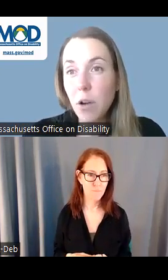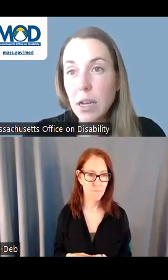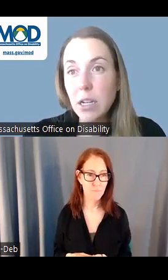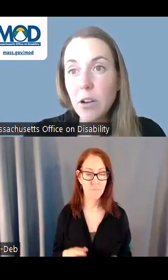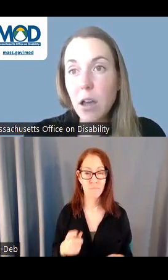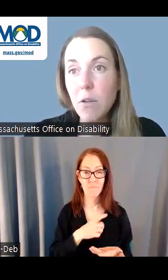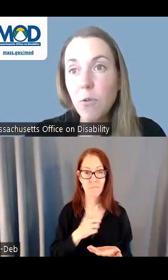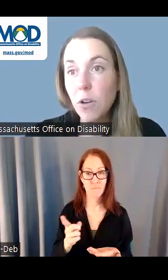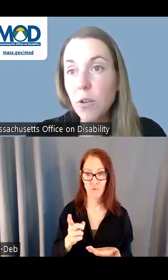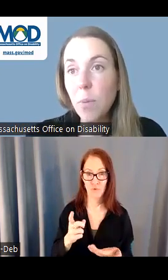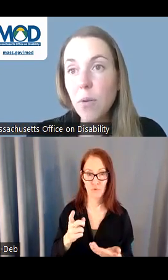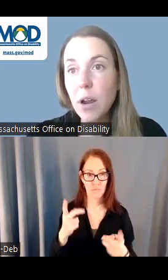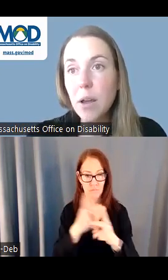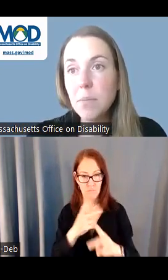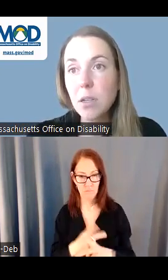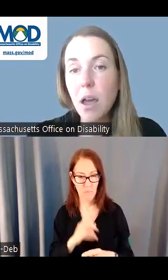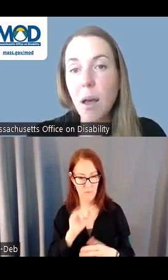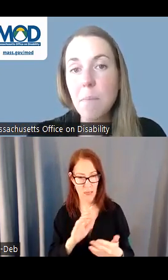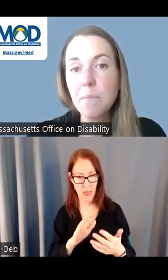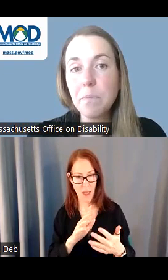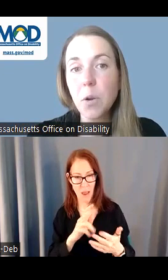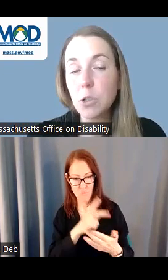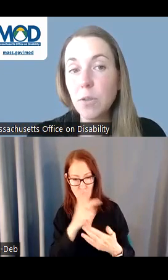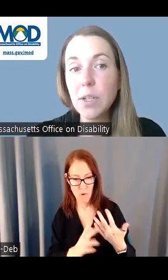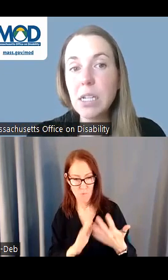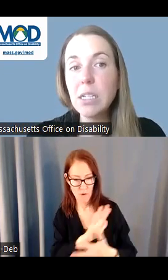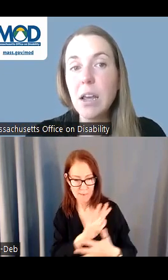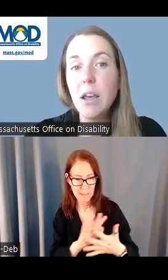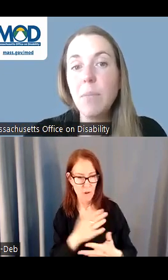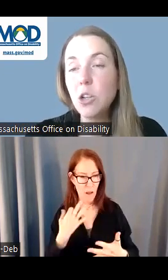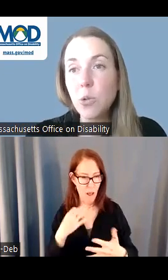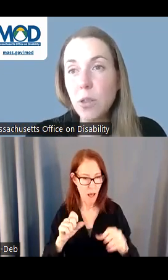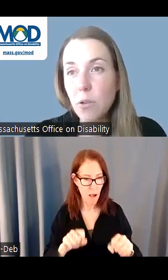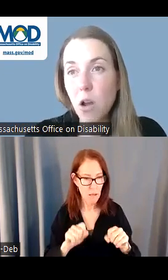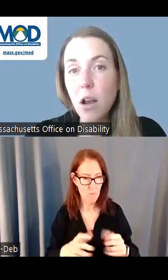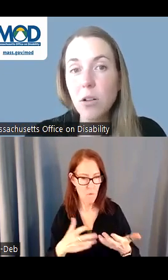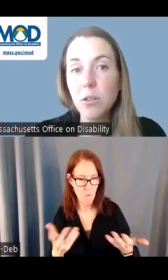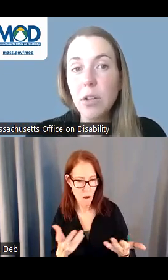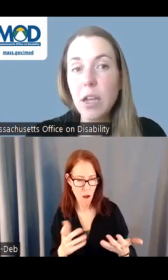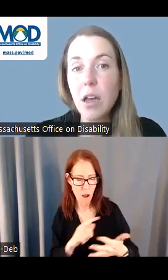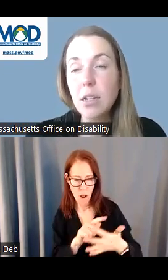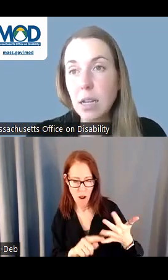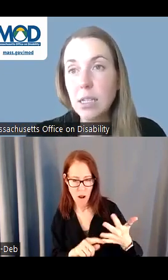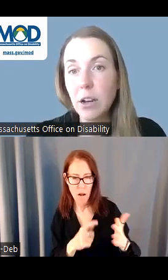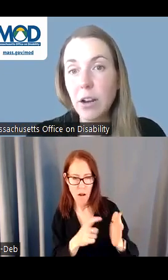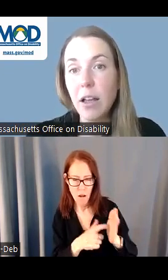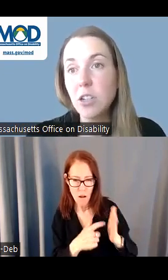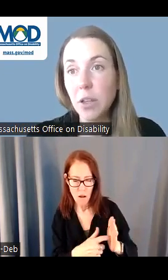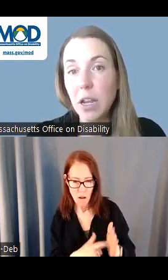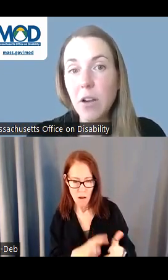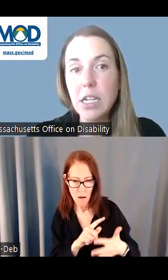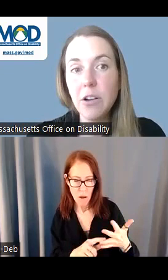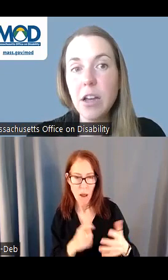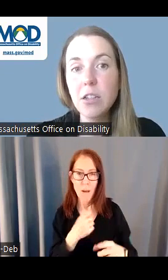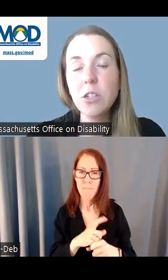eligibility criteria for your programs or services, make sure that you're not including unnecessary